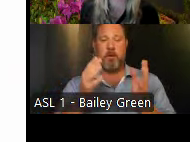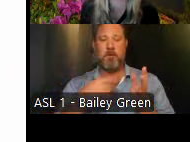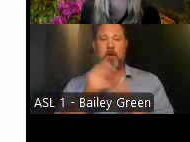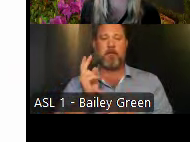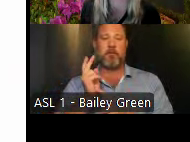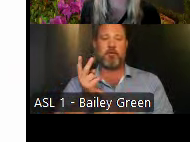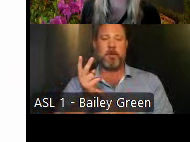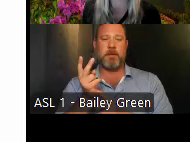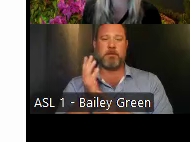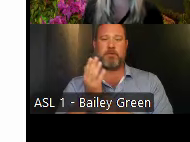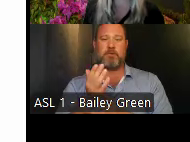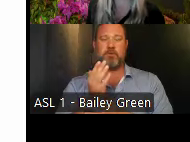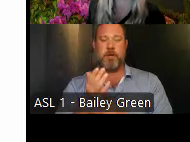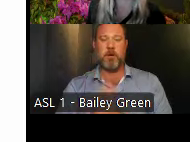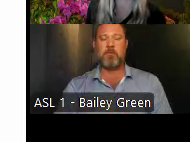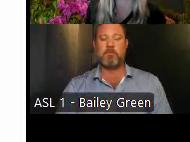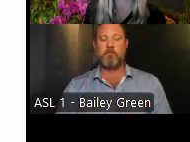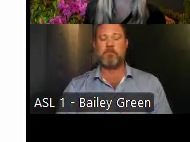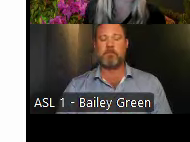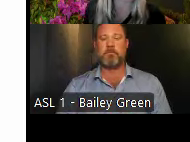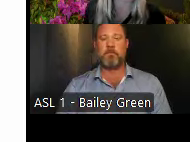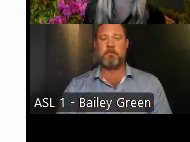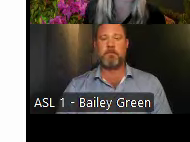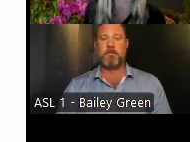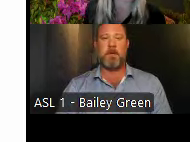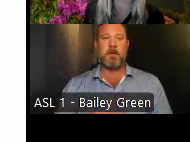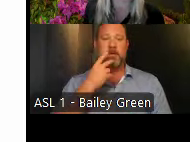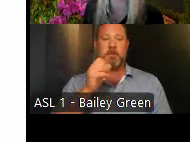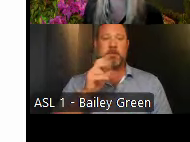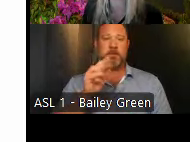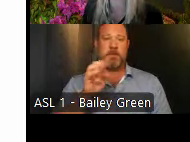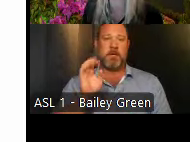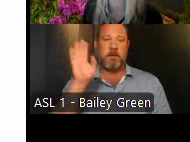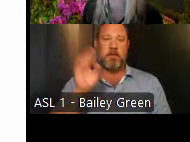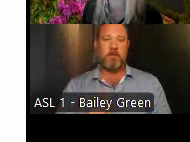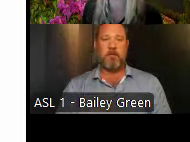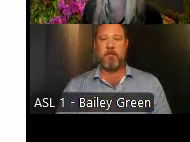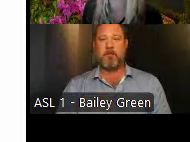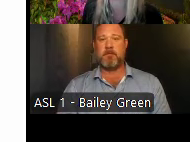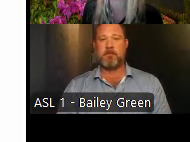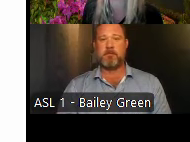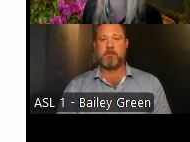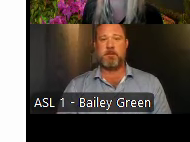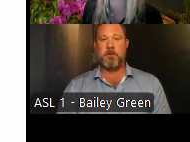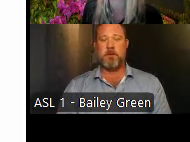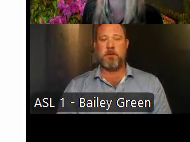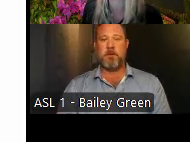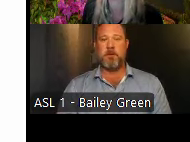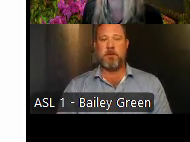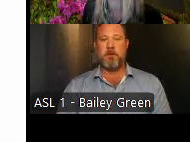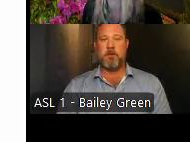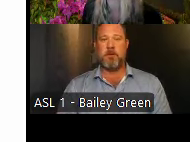minutes to share their comment. So yes, I do see Steve McNally, your hand is raised. I'm going